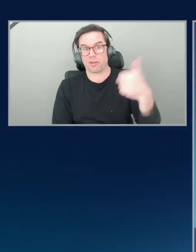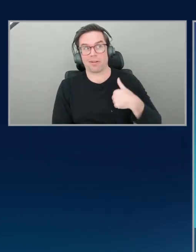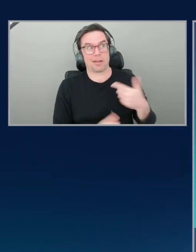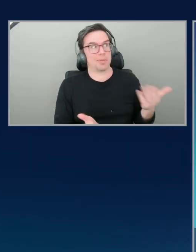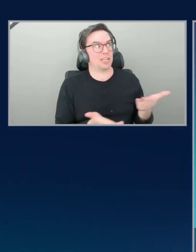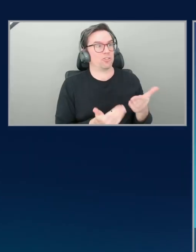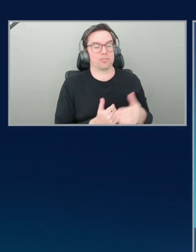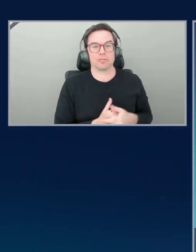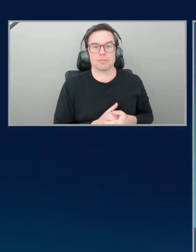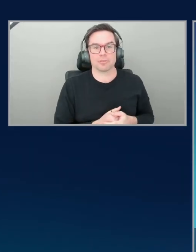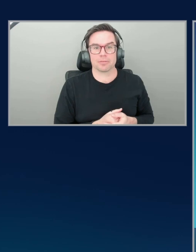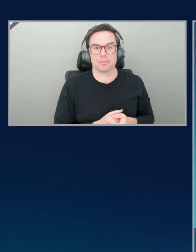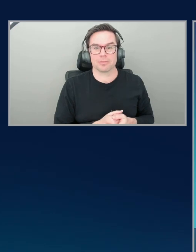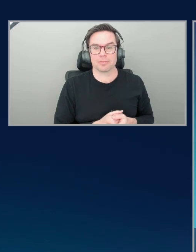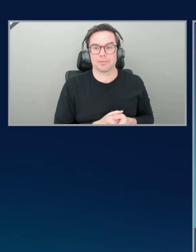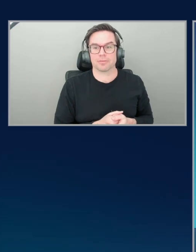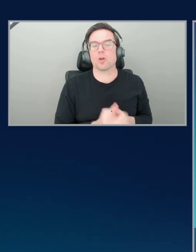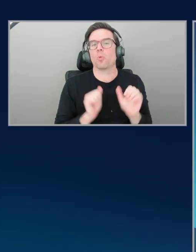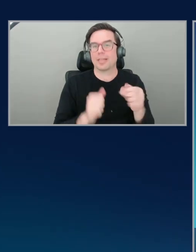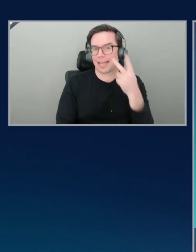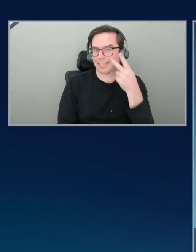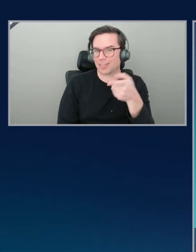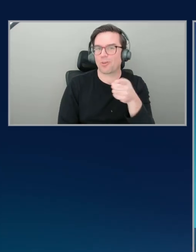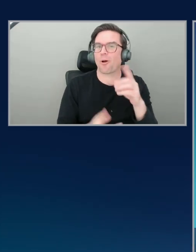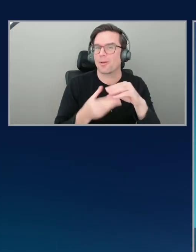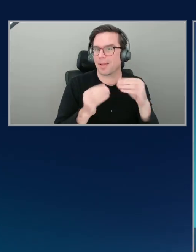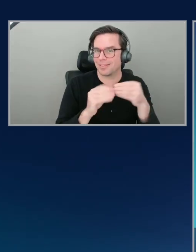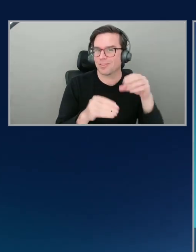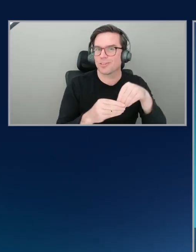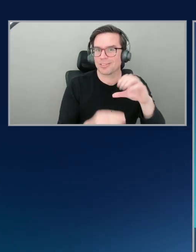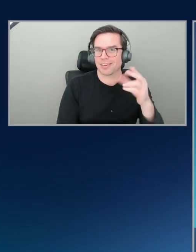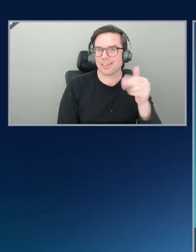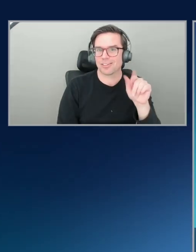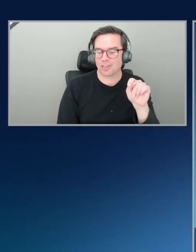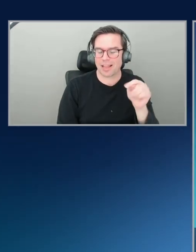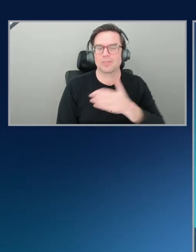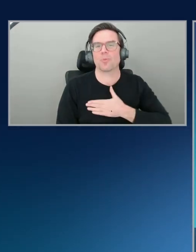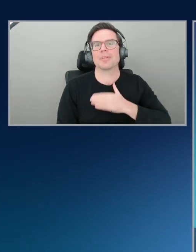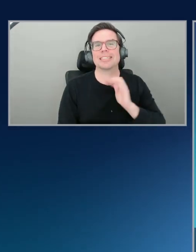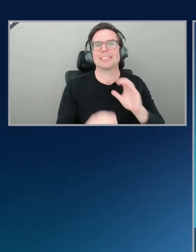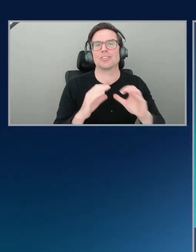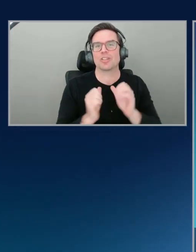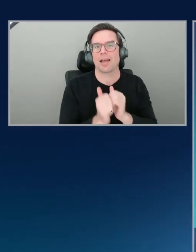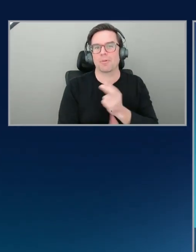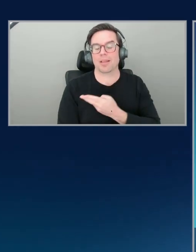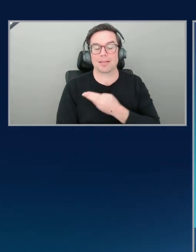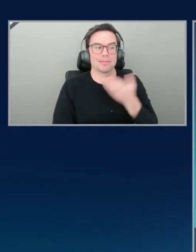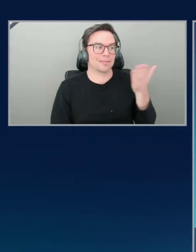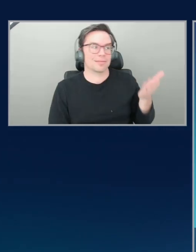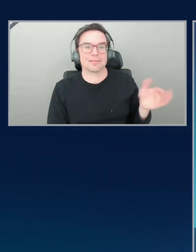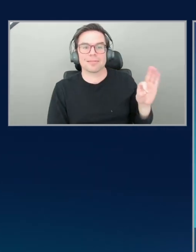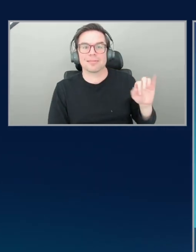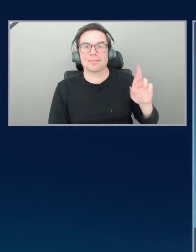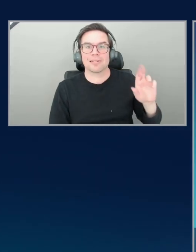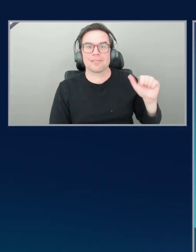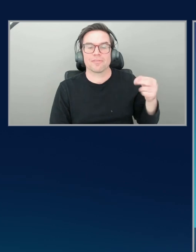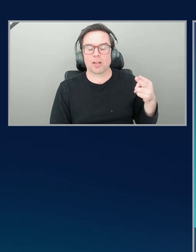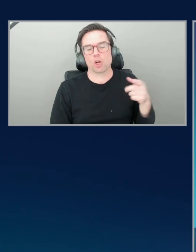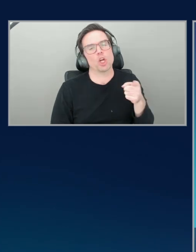what you're putting into chat. So please talk with us. I got Farrah Campbell right here. She's who you're all really here for. She's